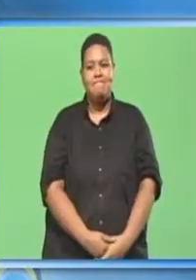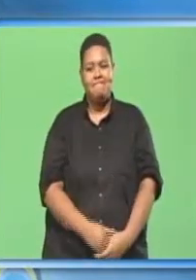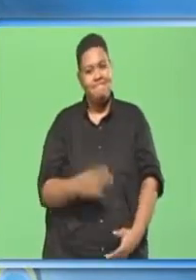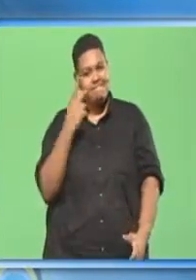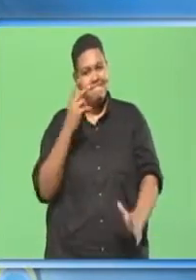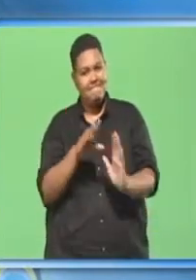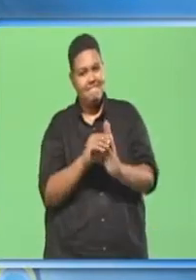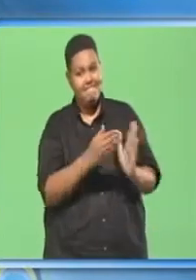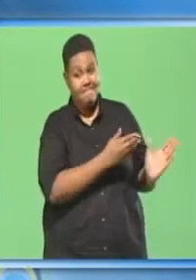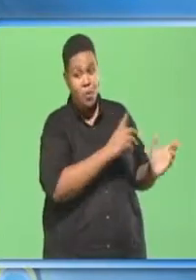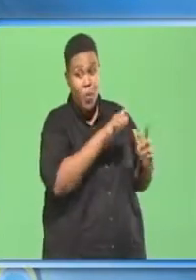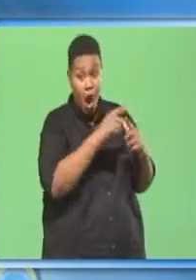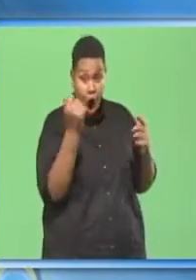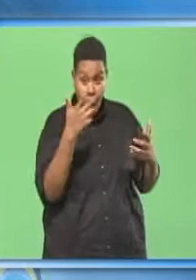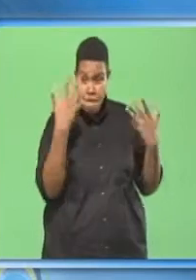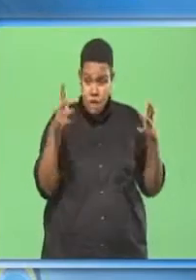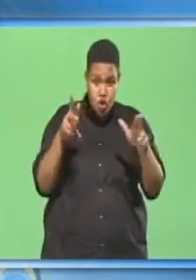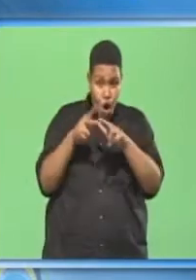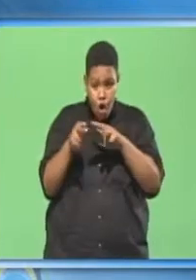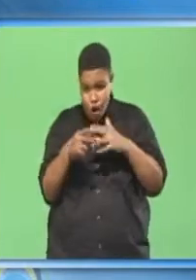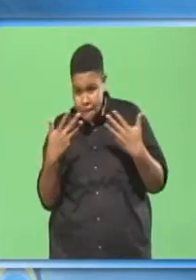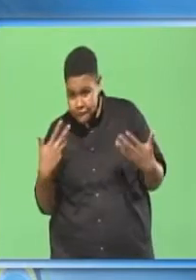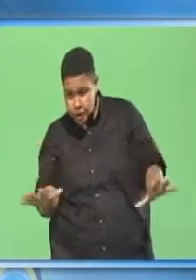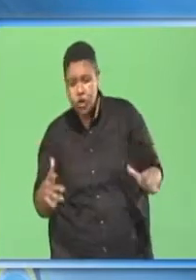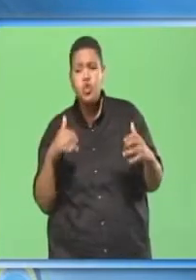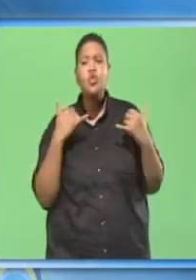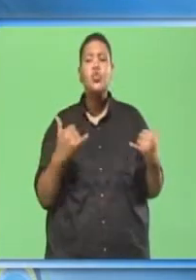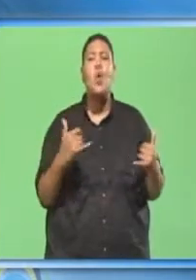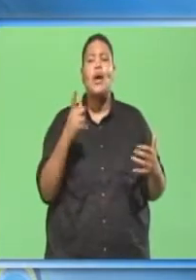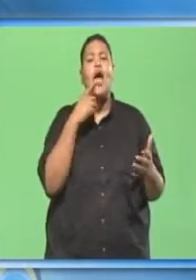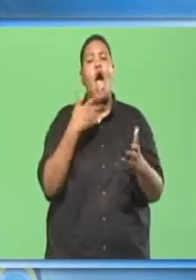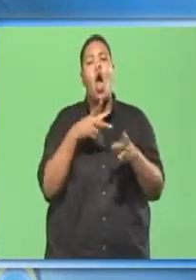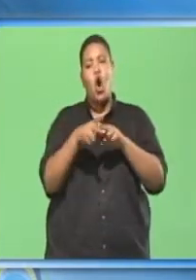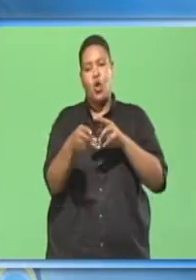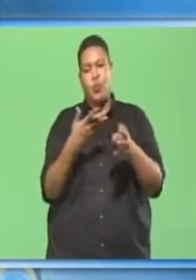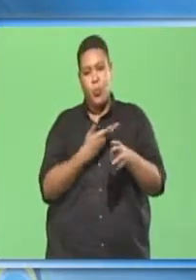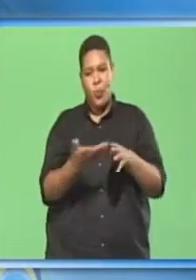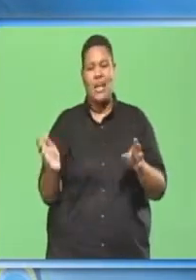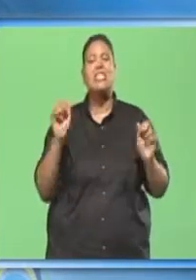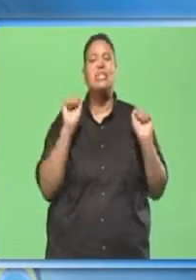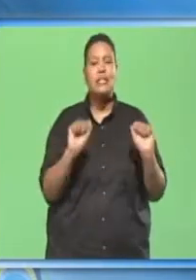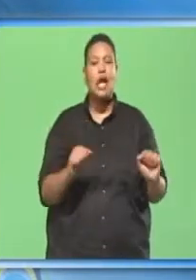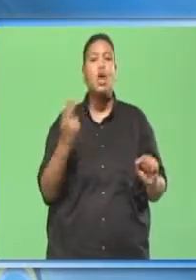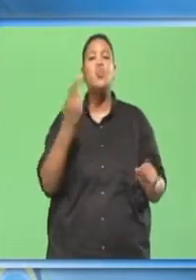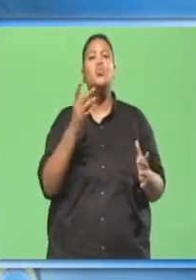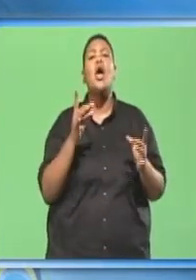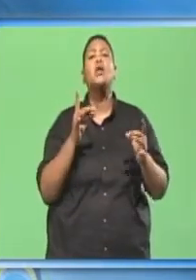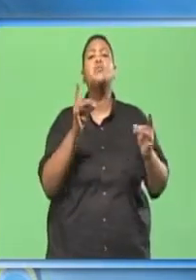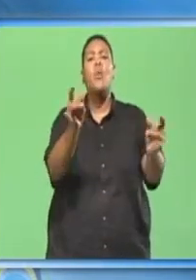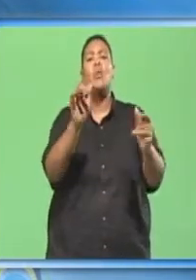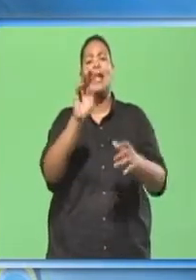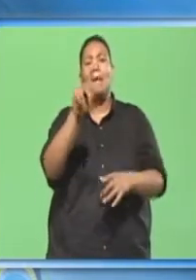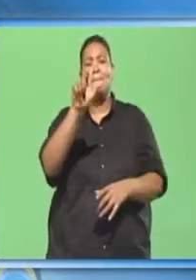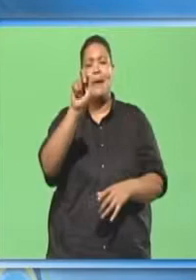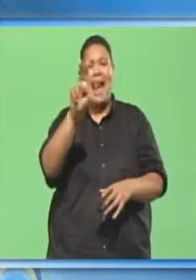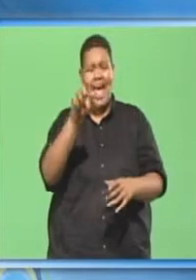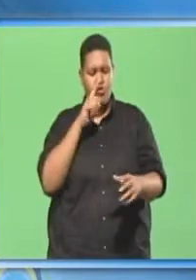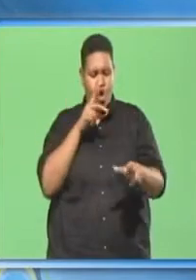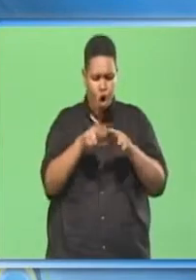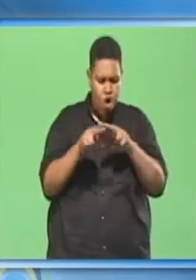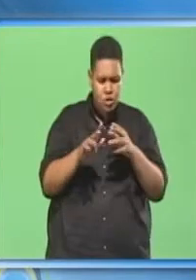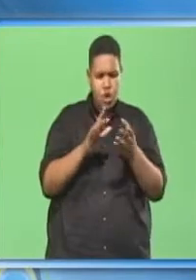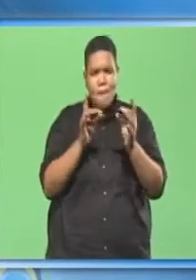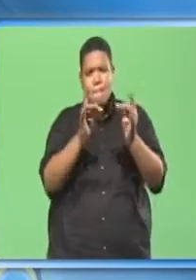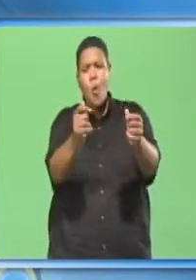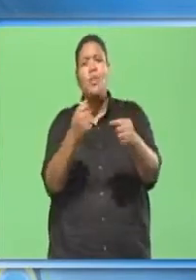When all 4 faces have been cut, you can then cut off the waist. Use a smoothing plane to smooth out the cuts